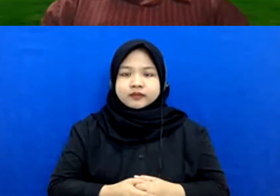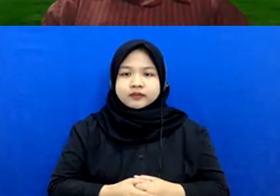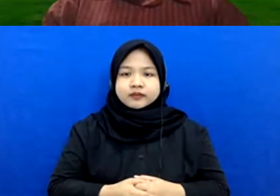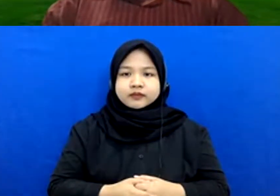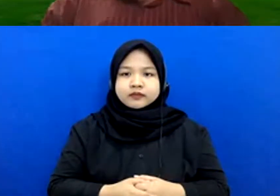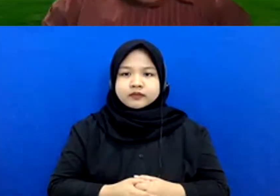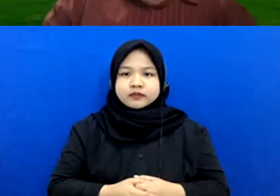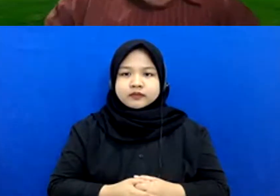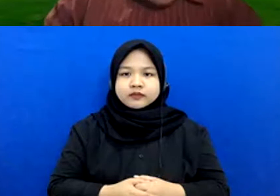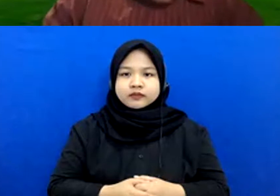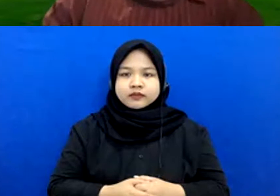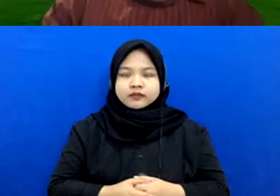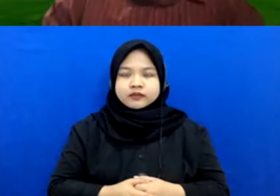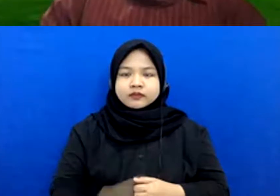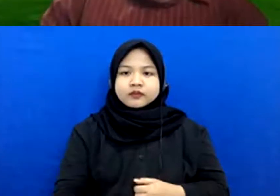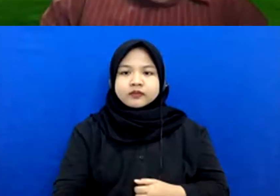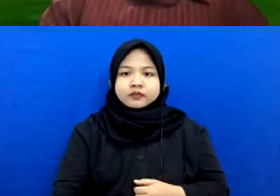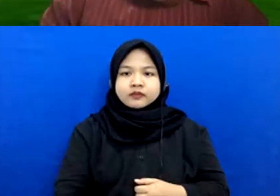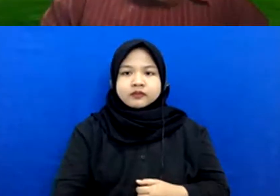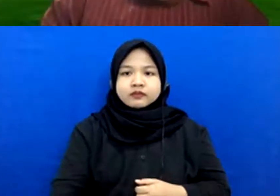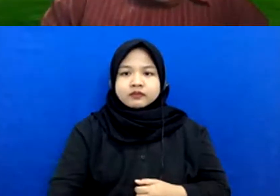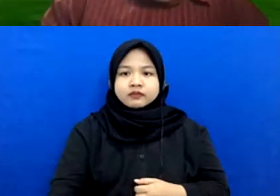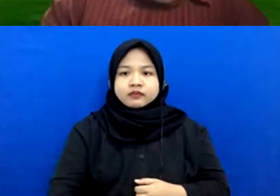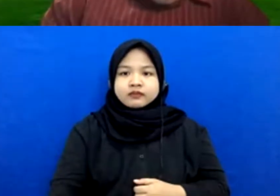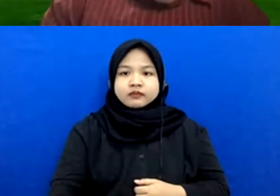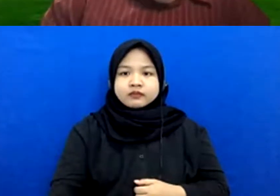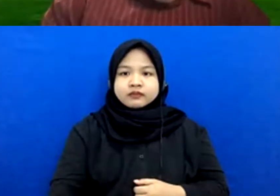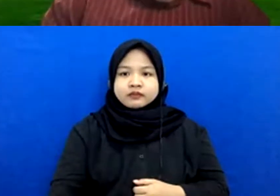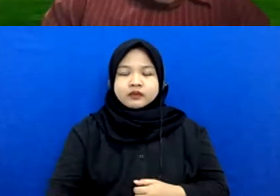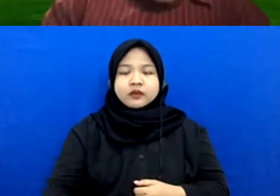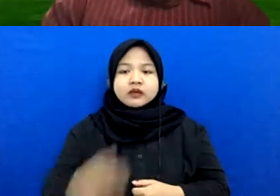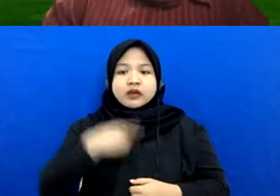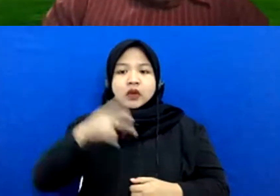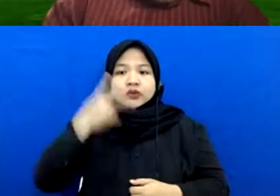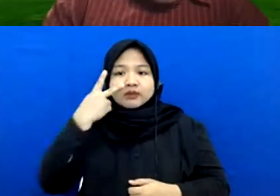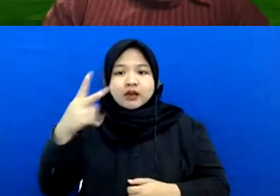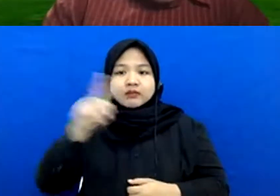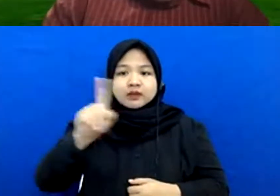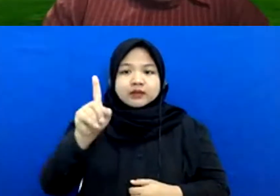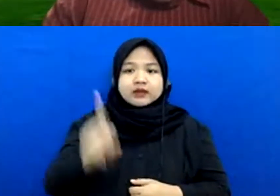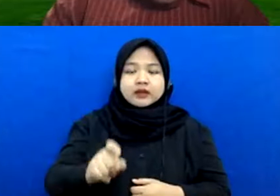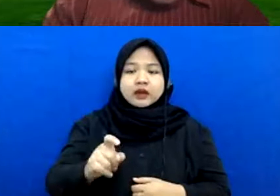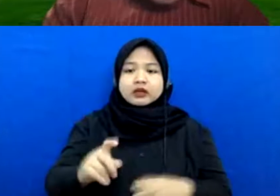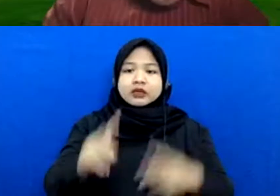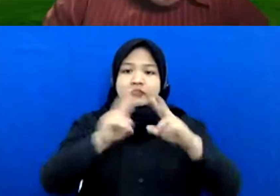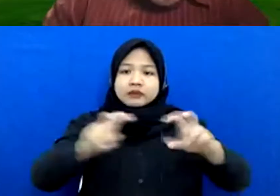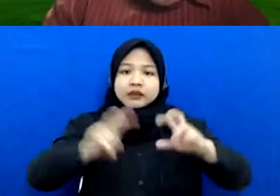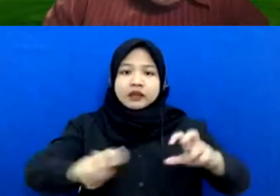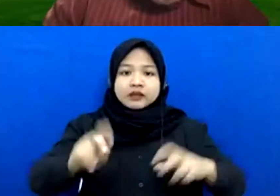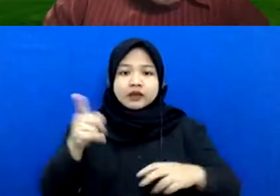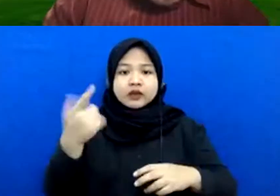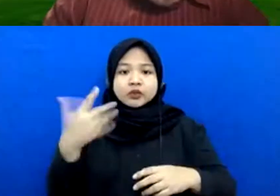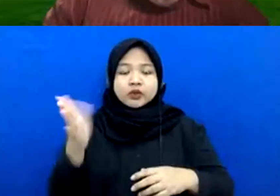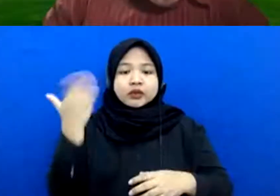And in fact, I should have a better look at the questions, the research questions that you